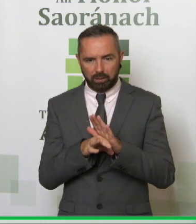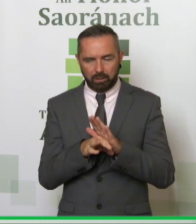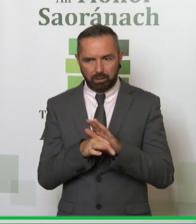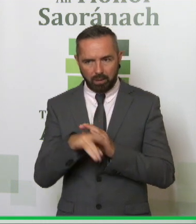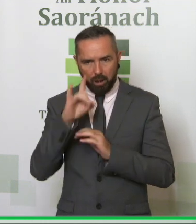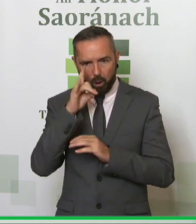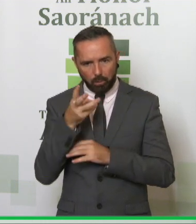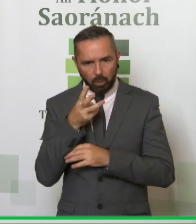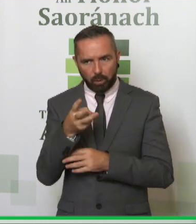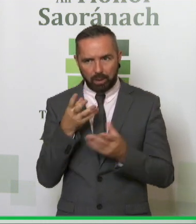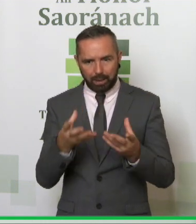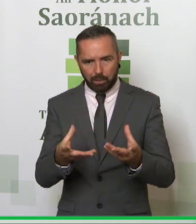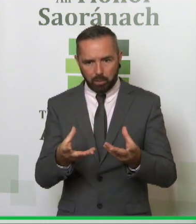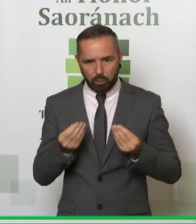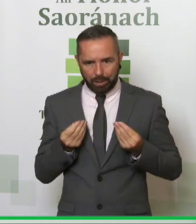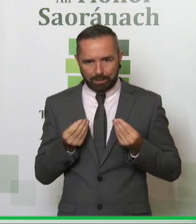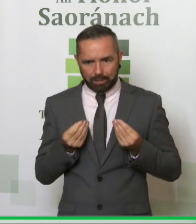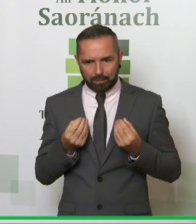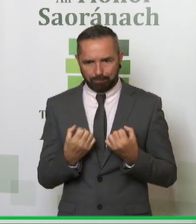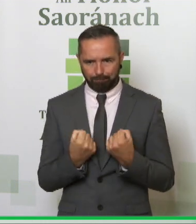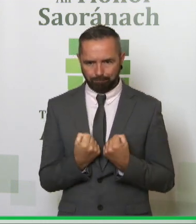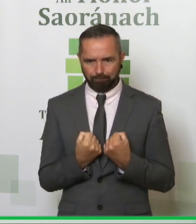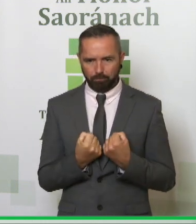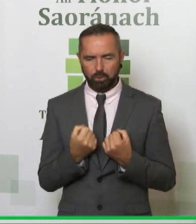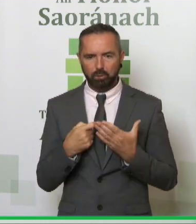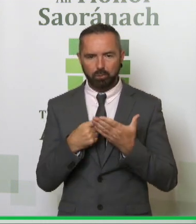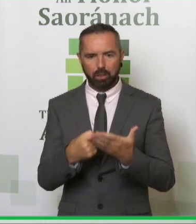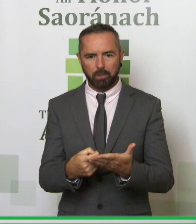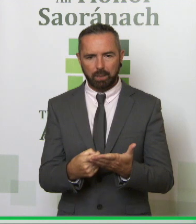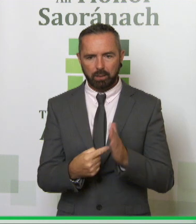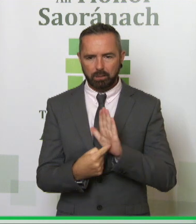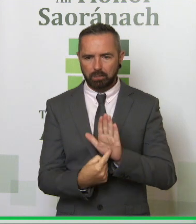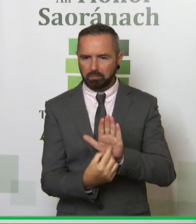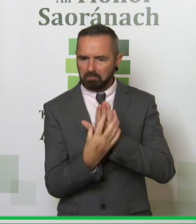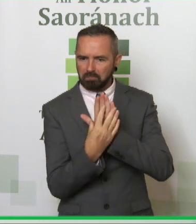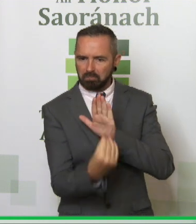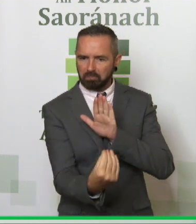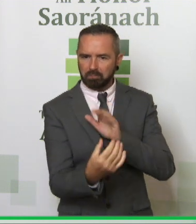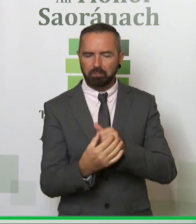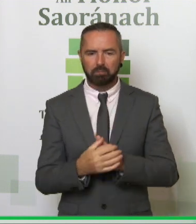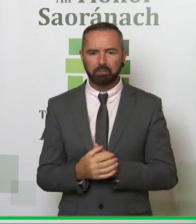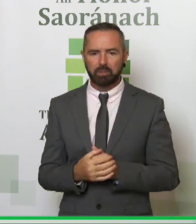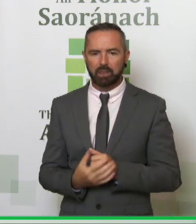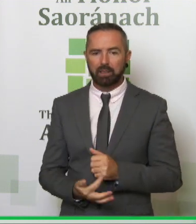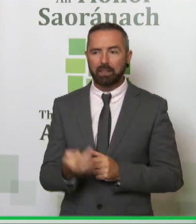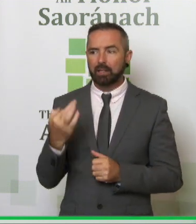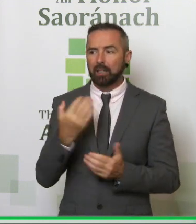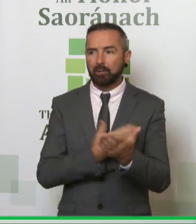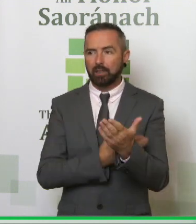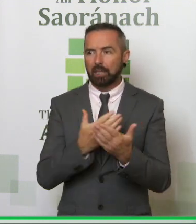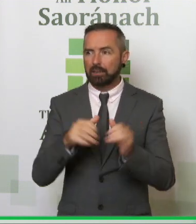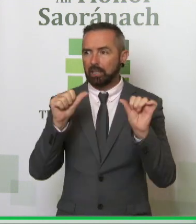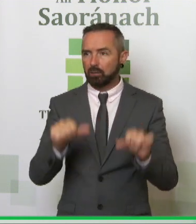embrace these recommendations. I mean, we've expressed frustration before. That, you know, I'll say one more time, if a legislation was agreed